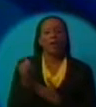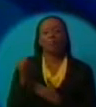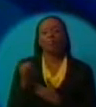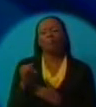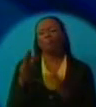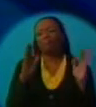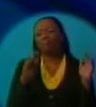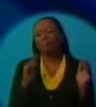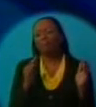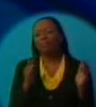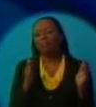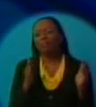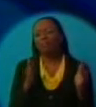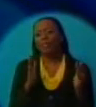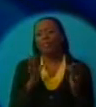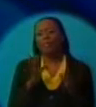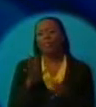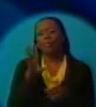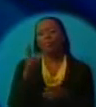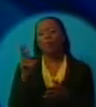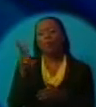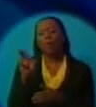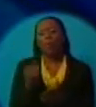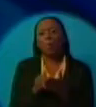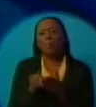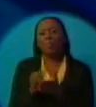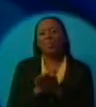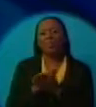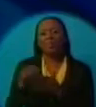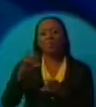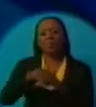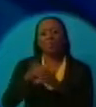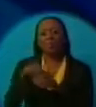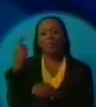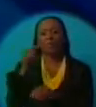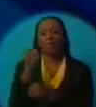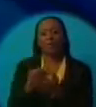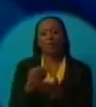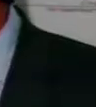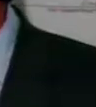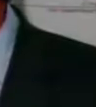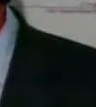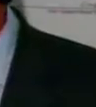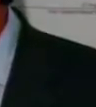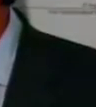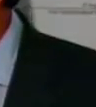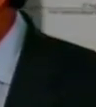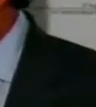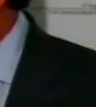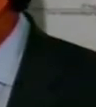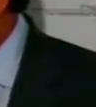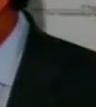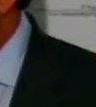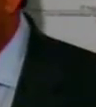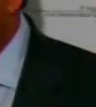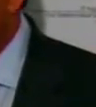is also expected to inject around $200 million annually into the economy. We have approached them. They